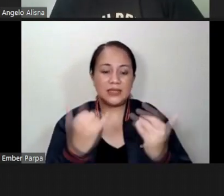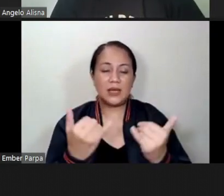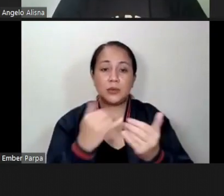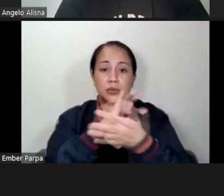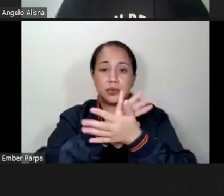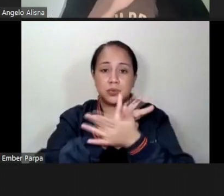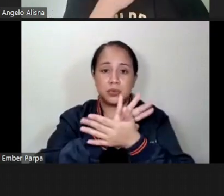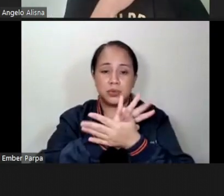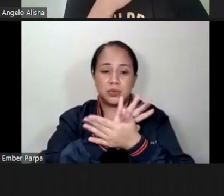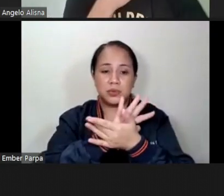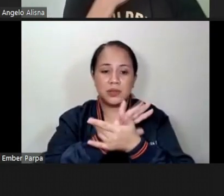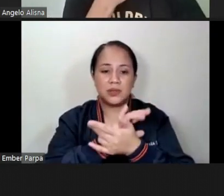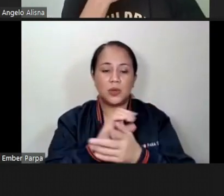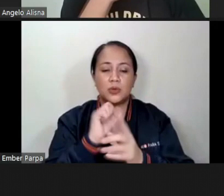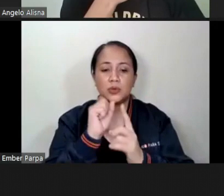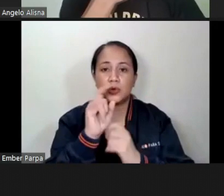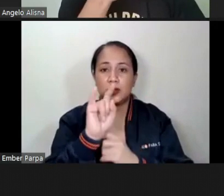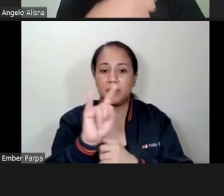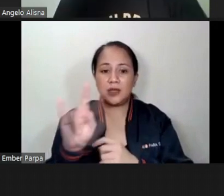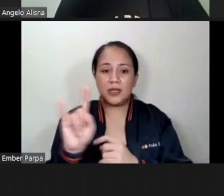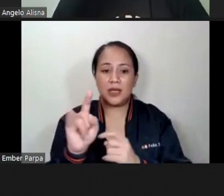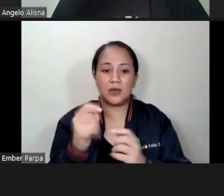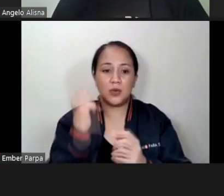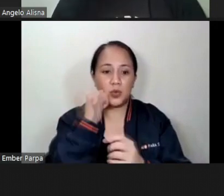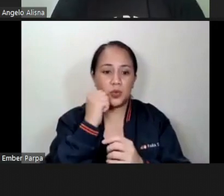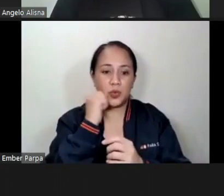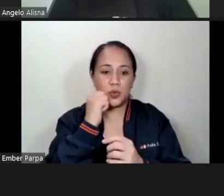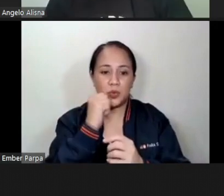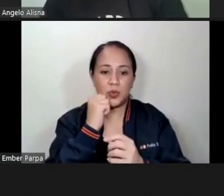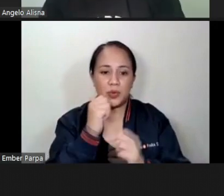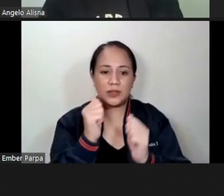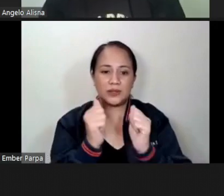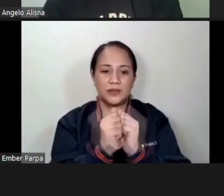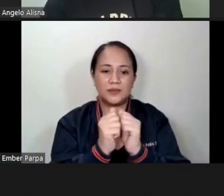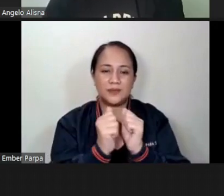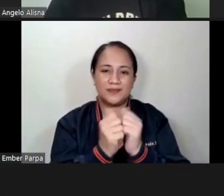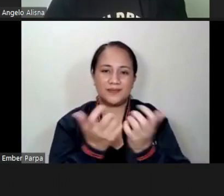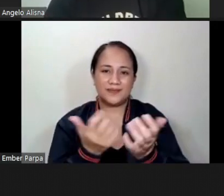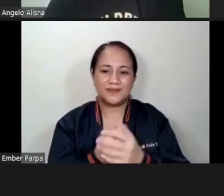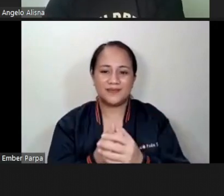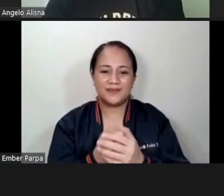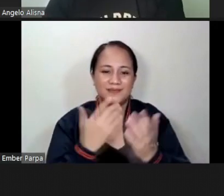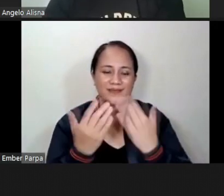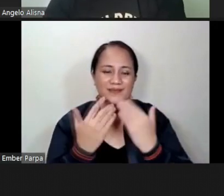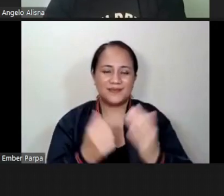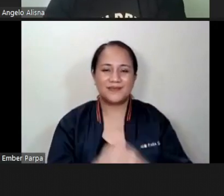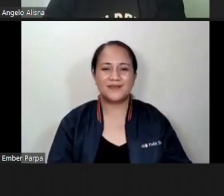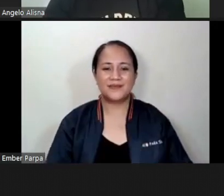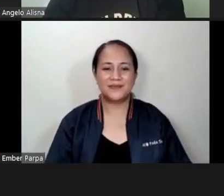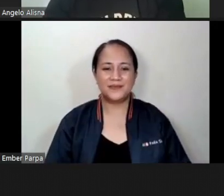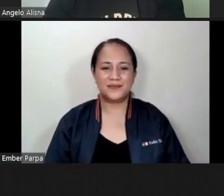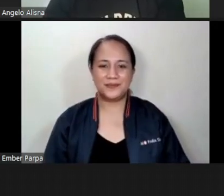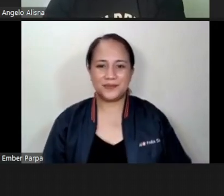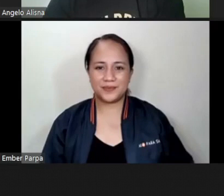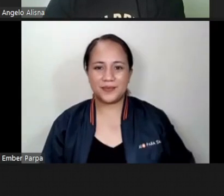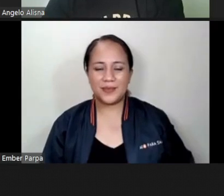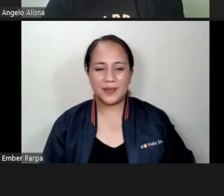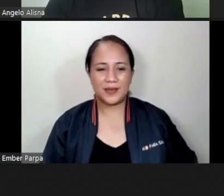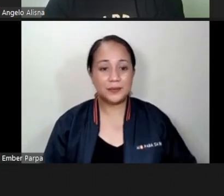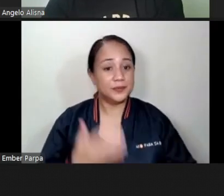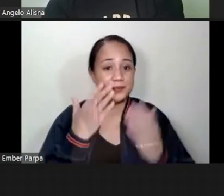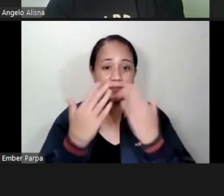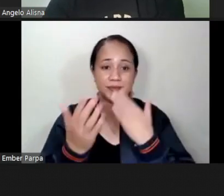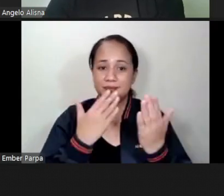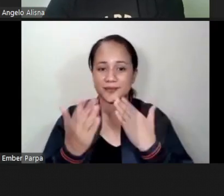pandemic na only social media ang palagi nating napiface. So, yun po. Thank you so much. Thank